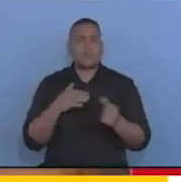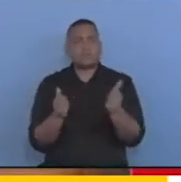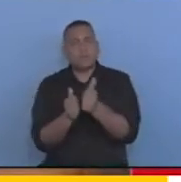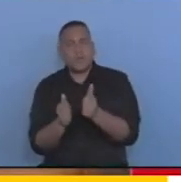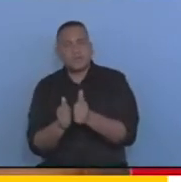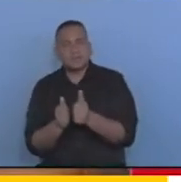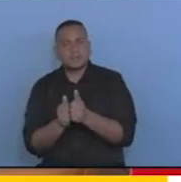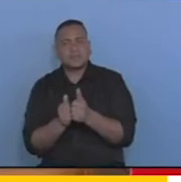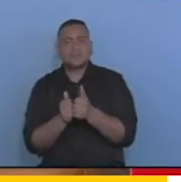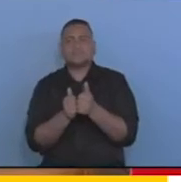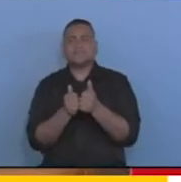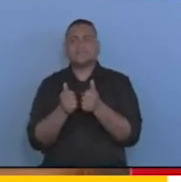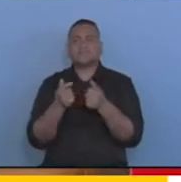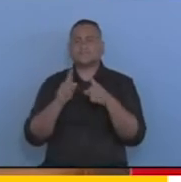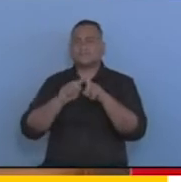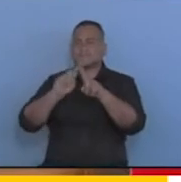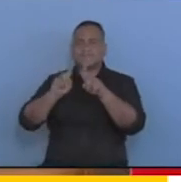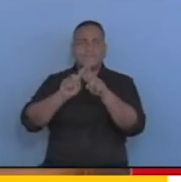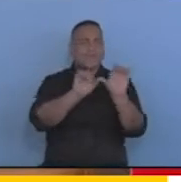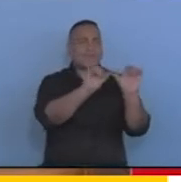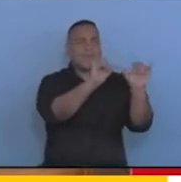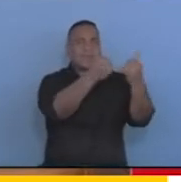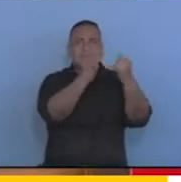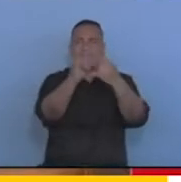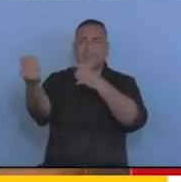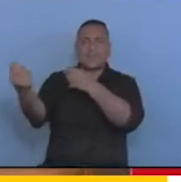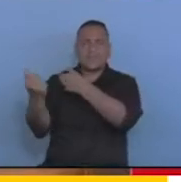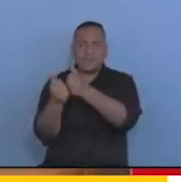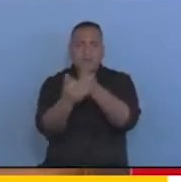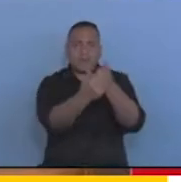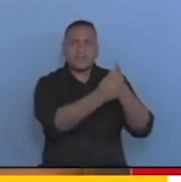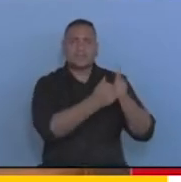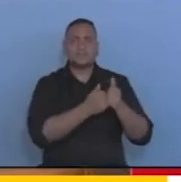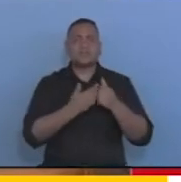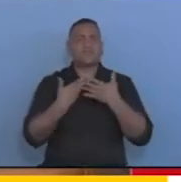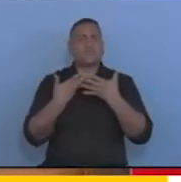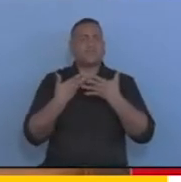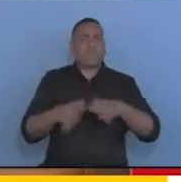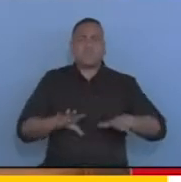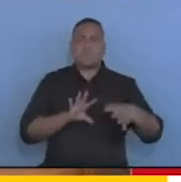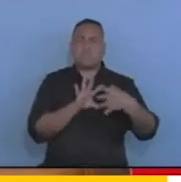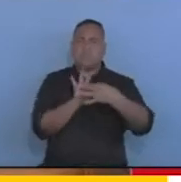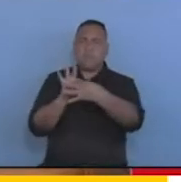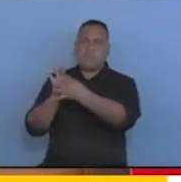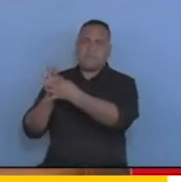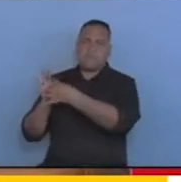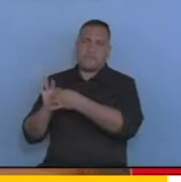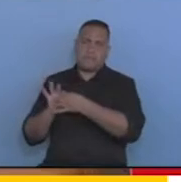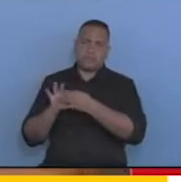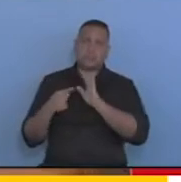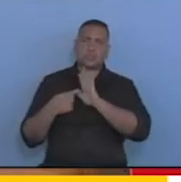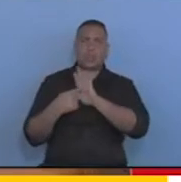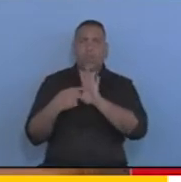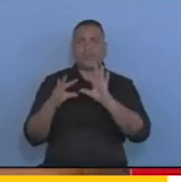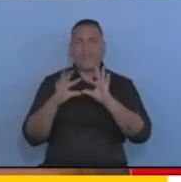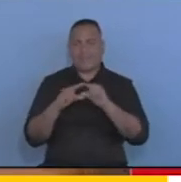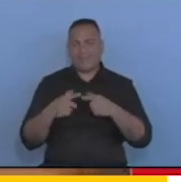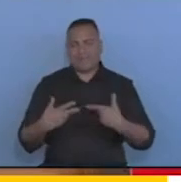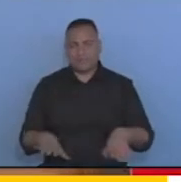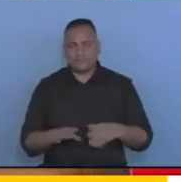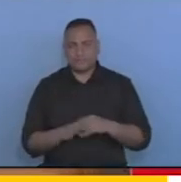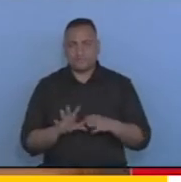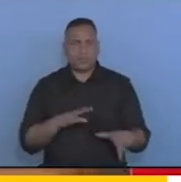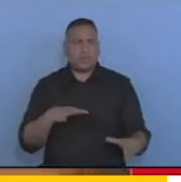outside, our companies. And they have signed up already. They have shown the expression of interest to be part of